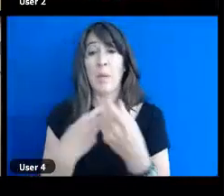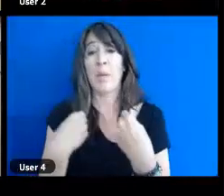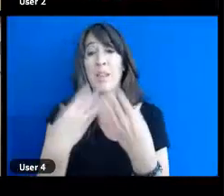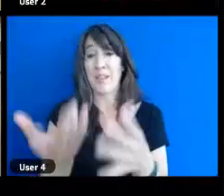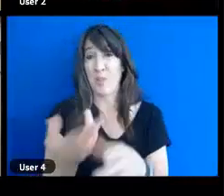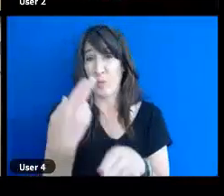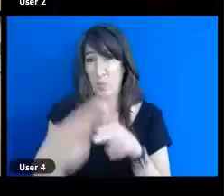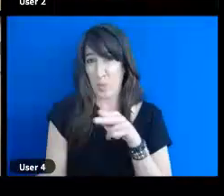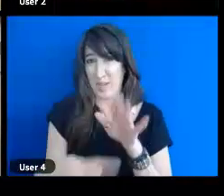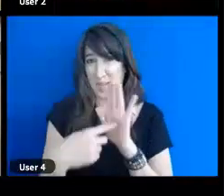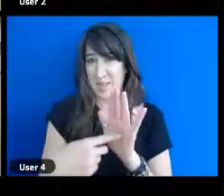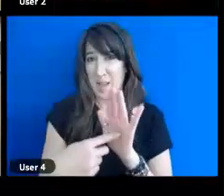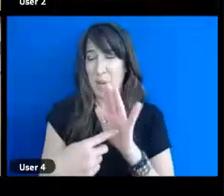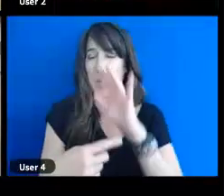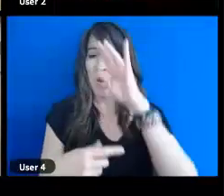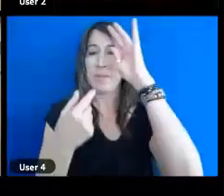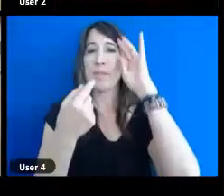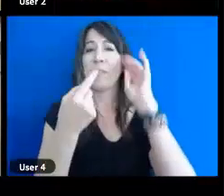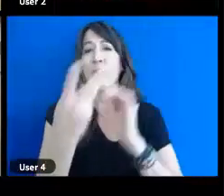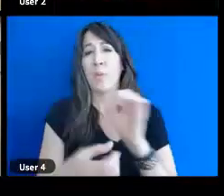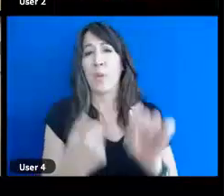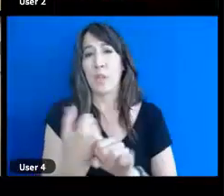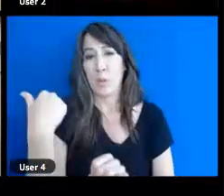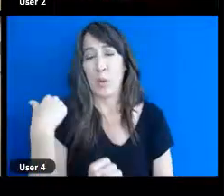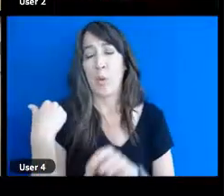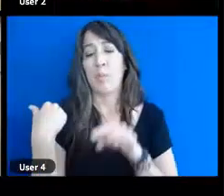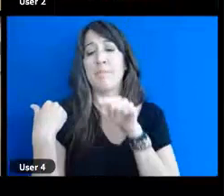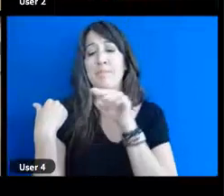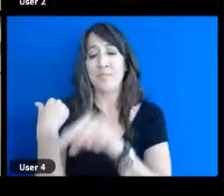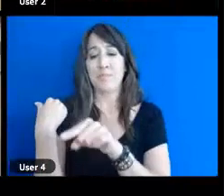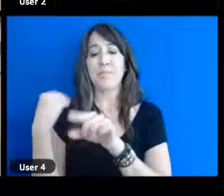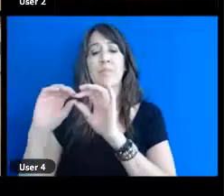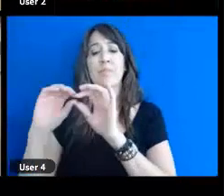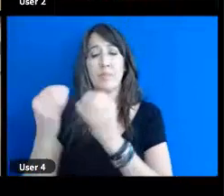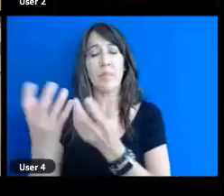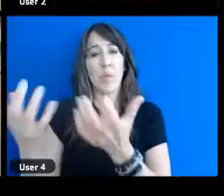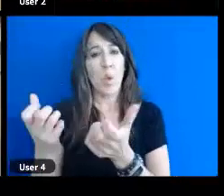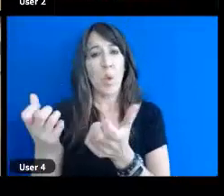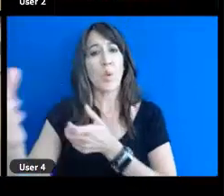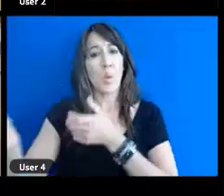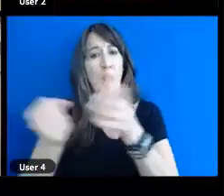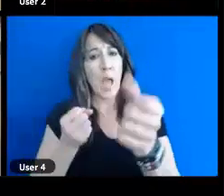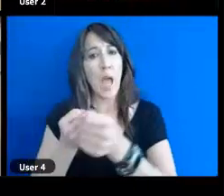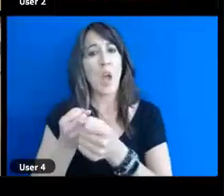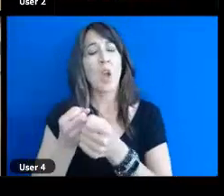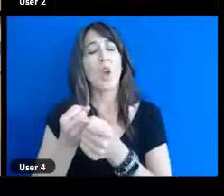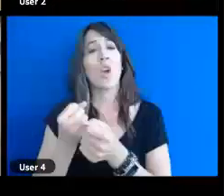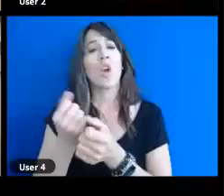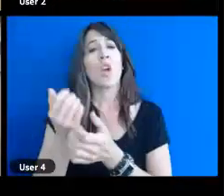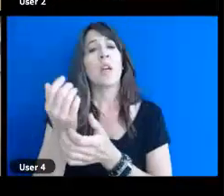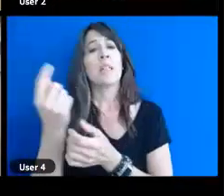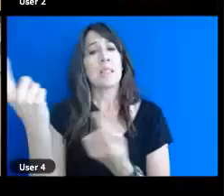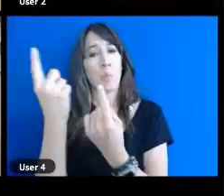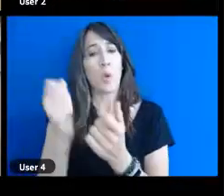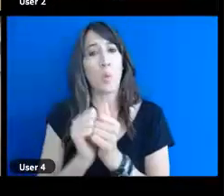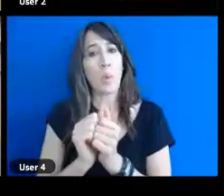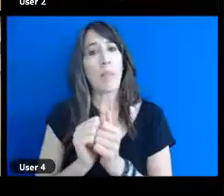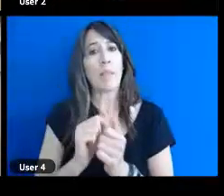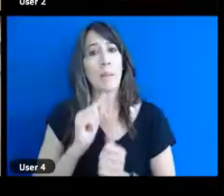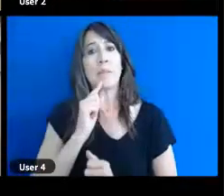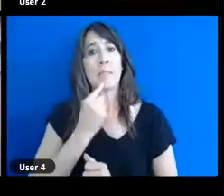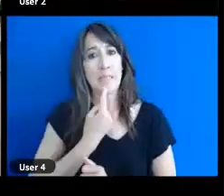support. I'll share just a really quick example of an organization that a few years ago decided that they were going to